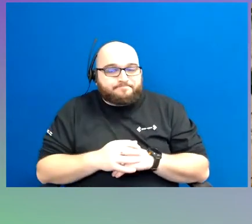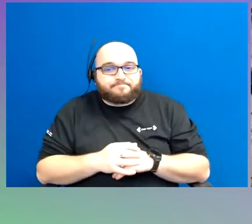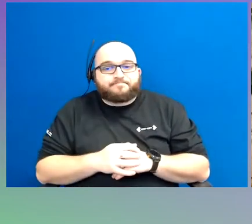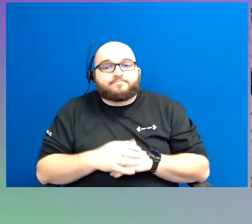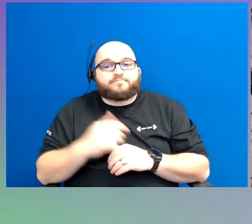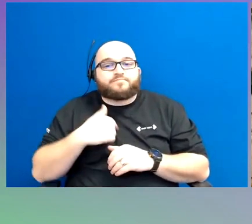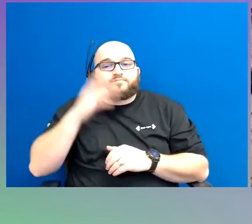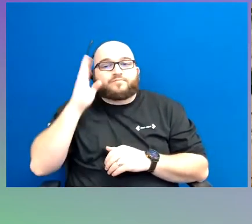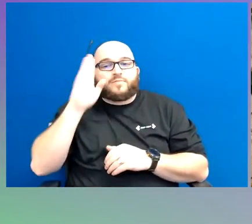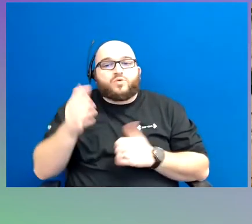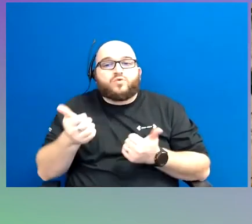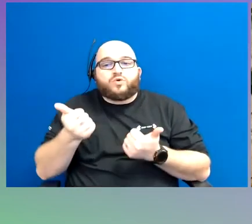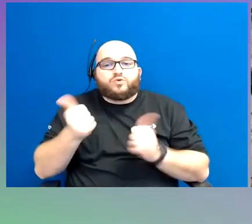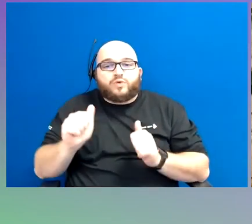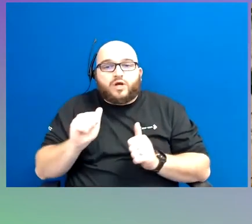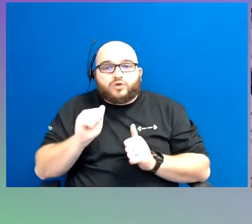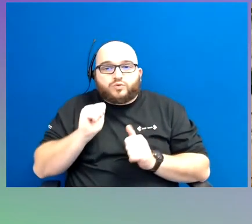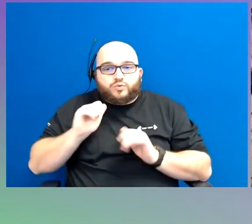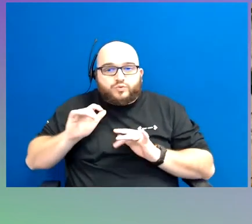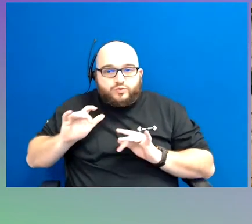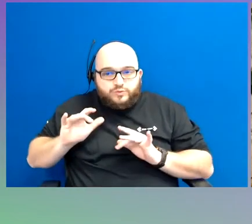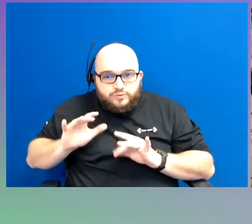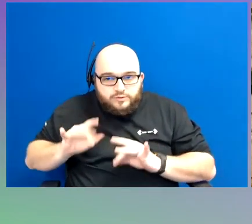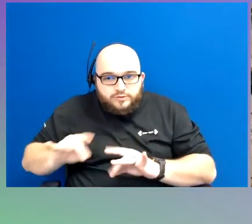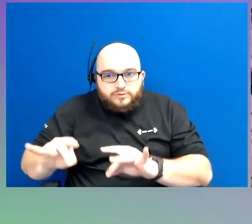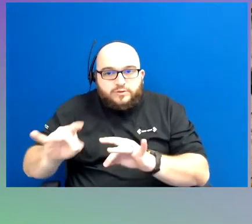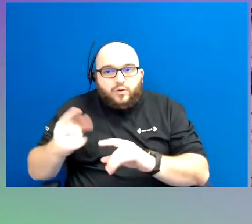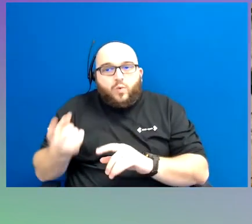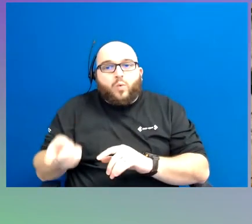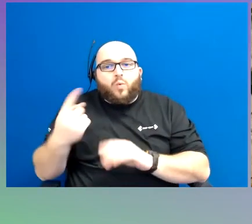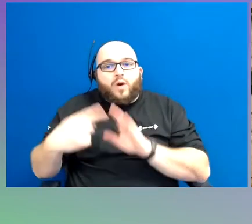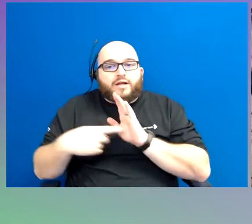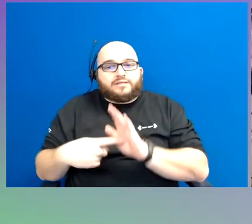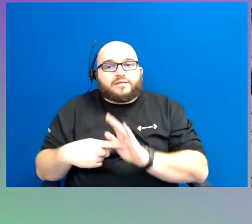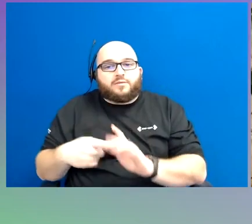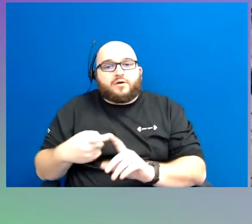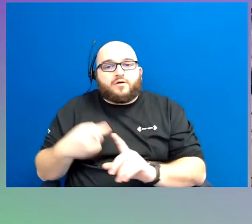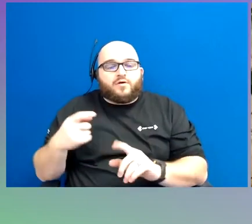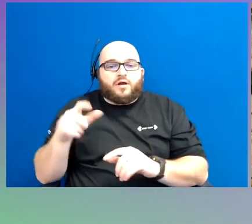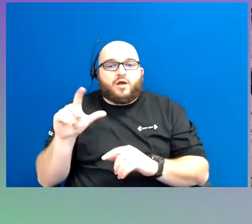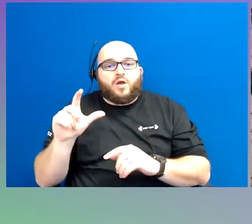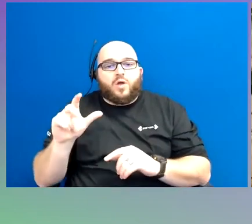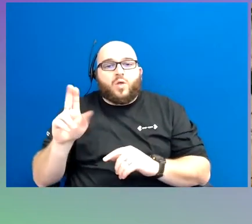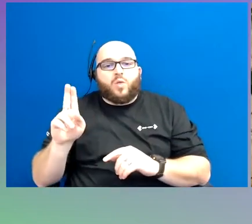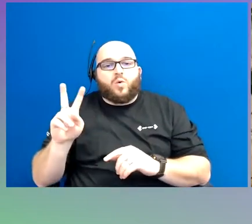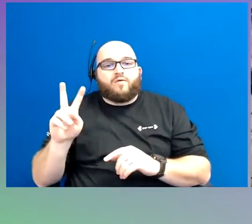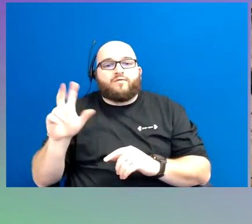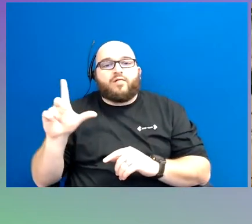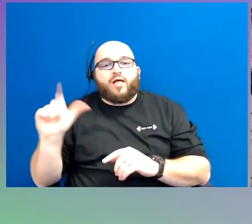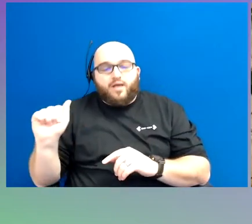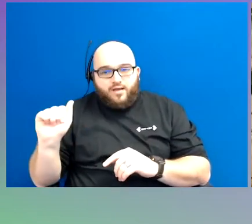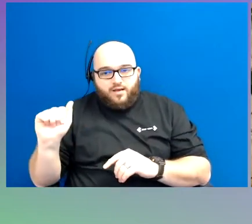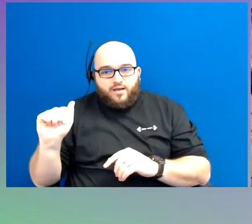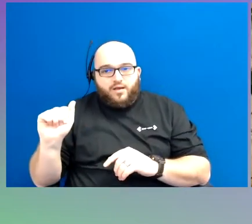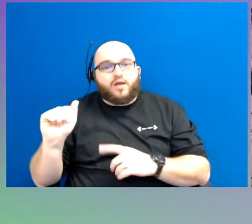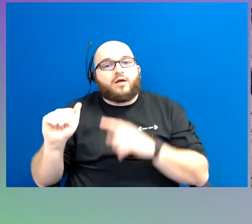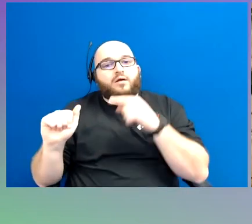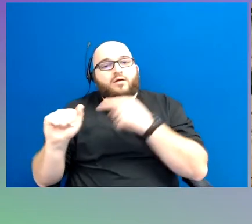to try and find out the one example from Jula, which has quite a good